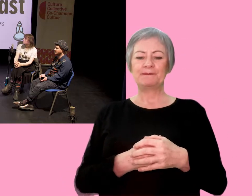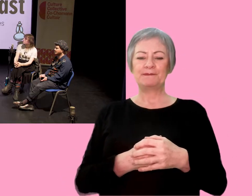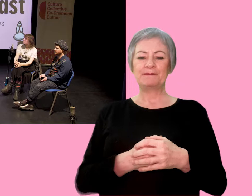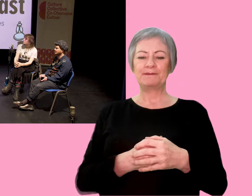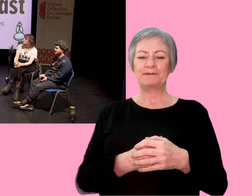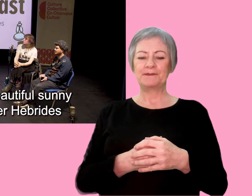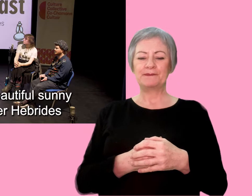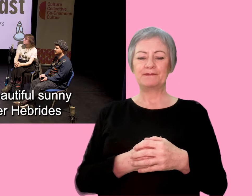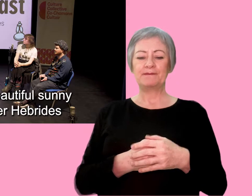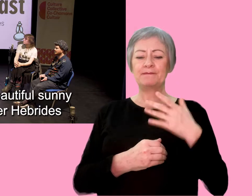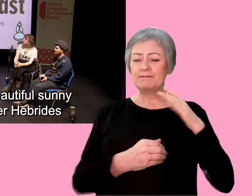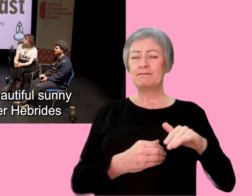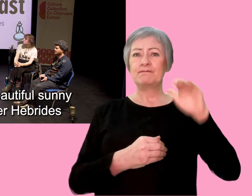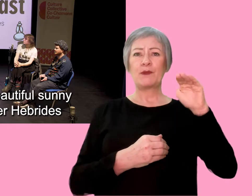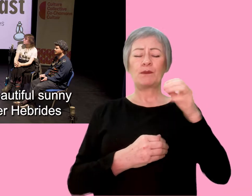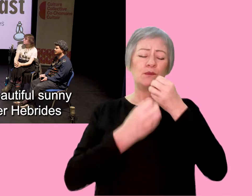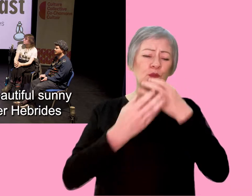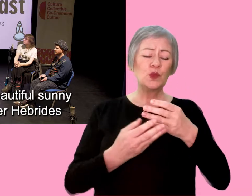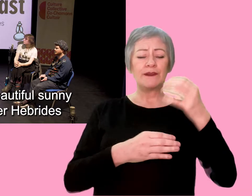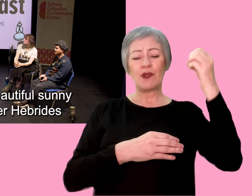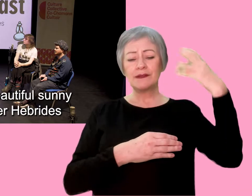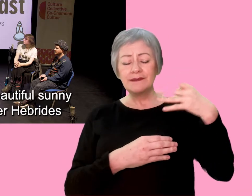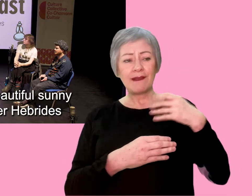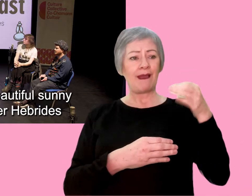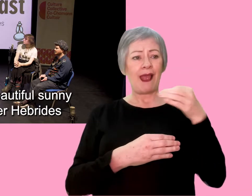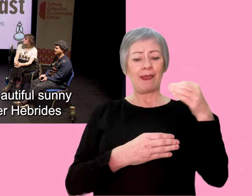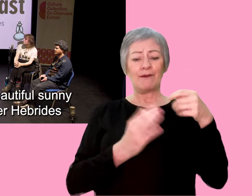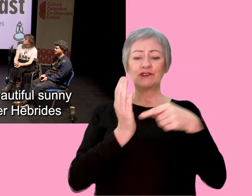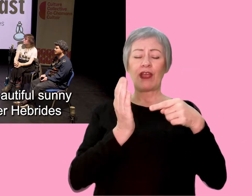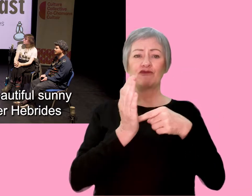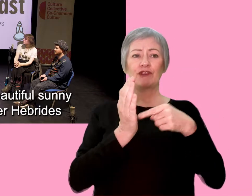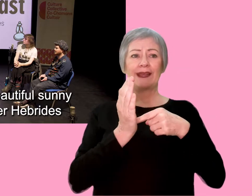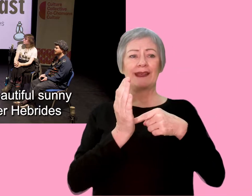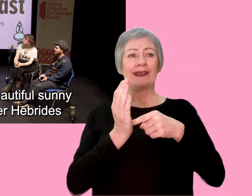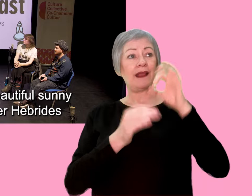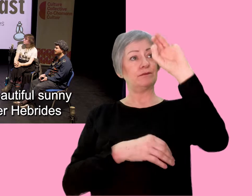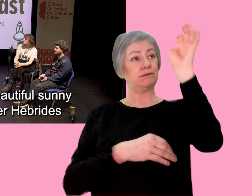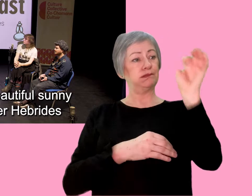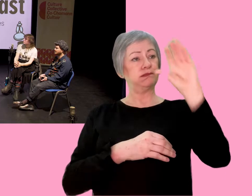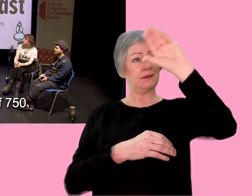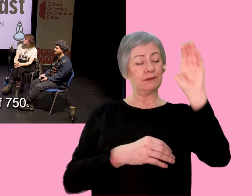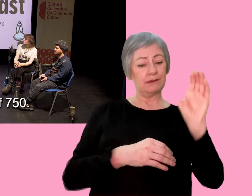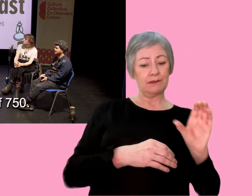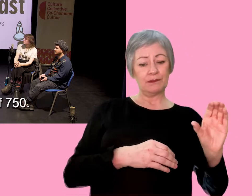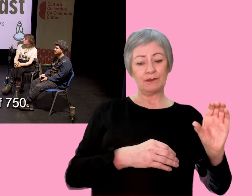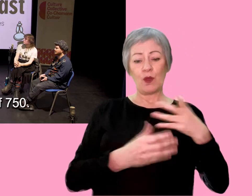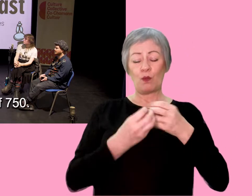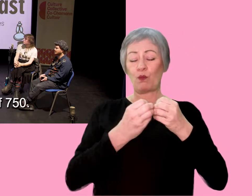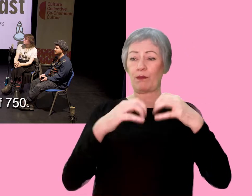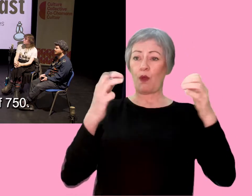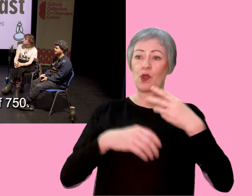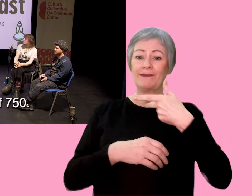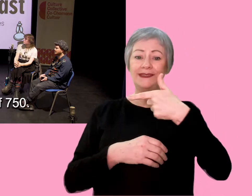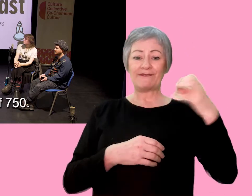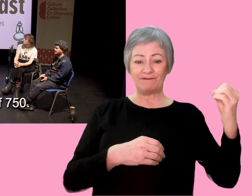Ístrachach. Ha misha hokol an na áide gríanach bria, Elen hirig als een eentje gaal, voor een roslooig de